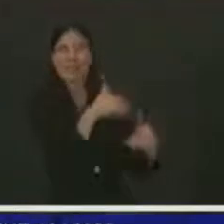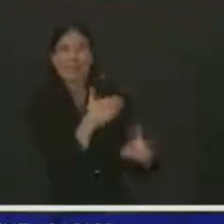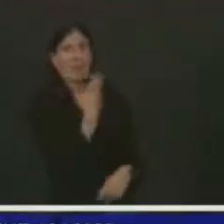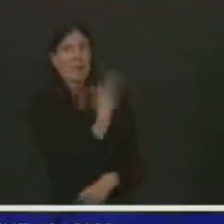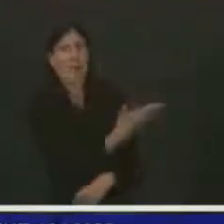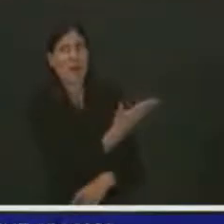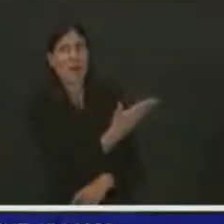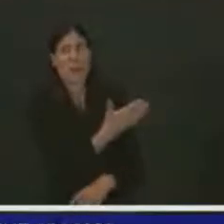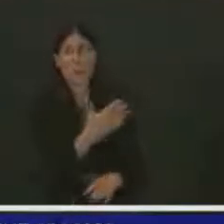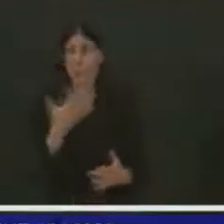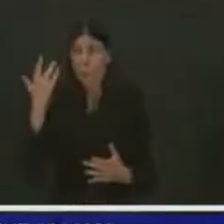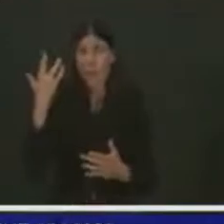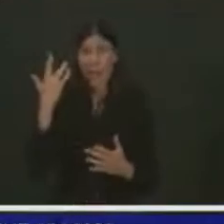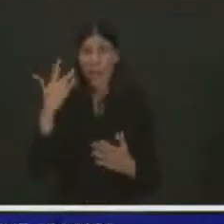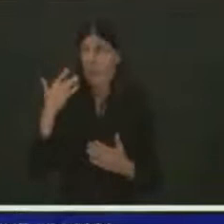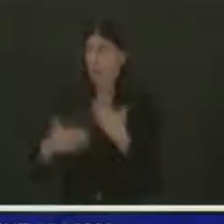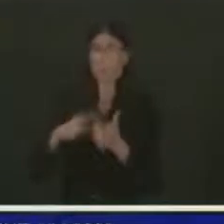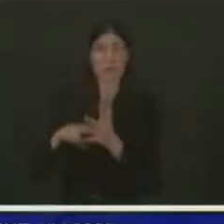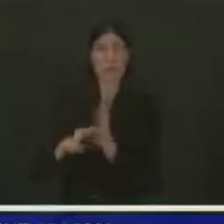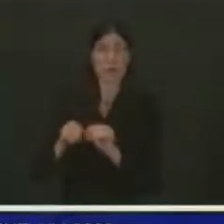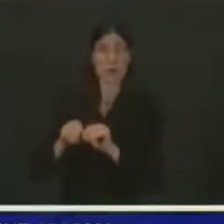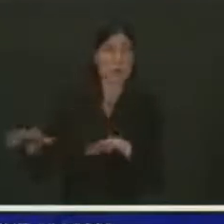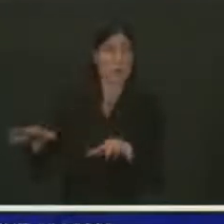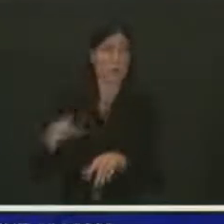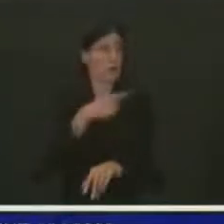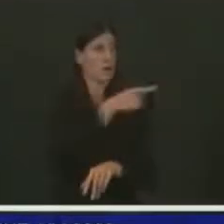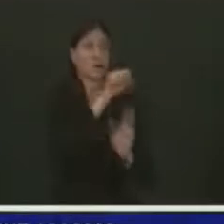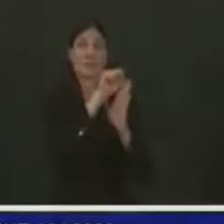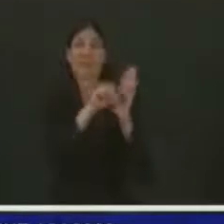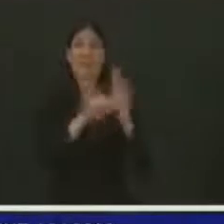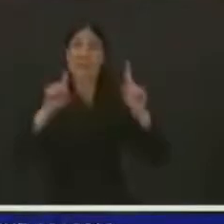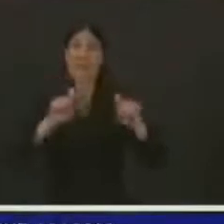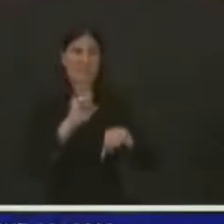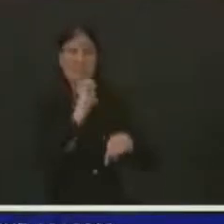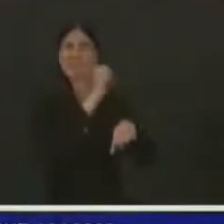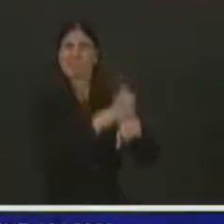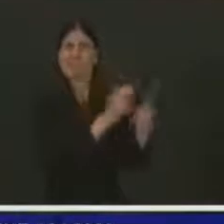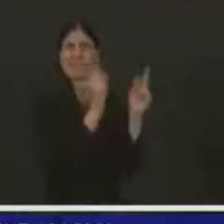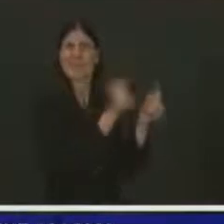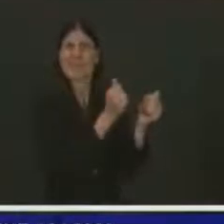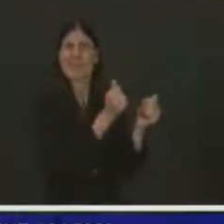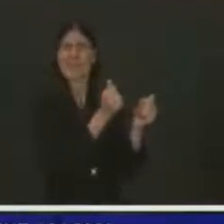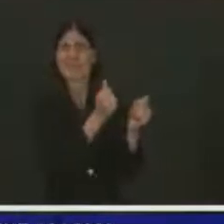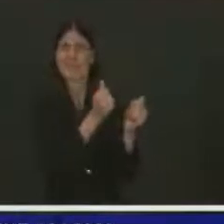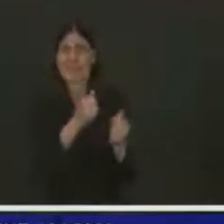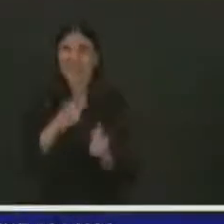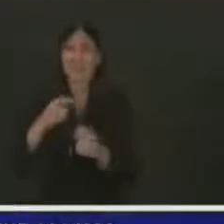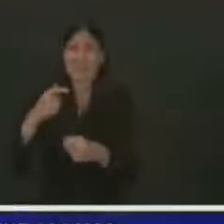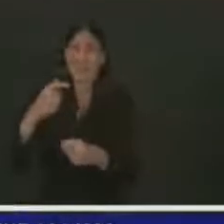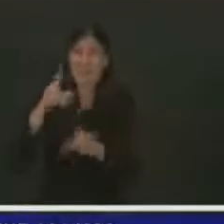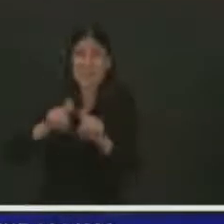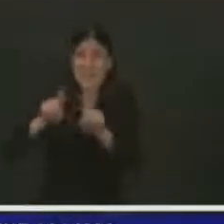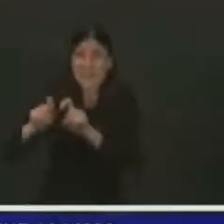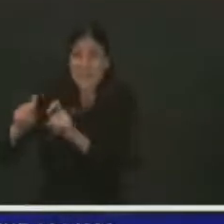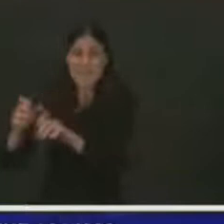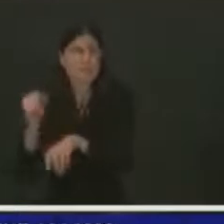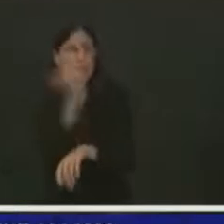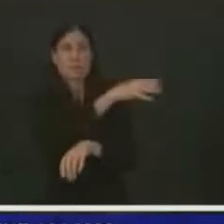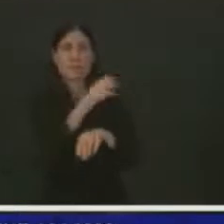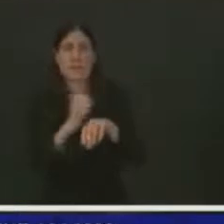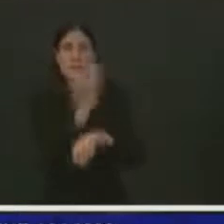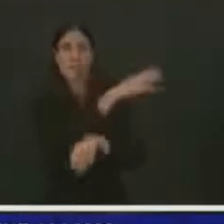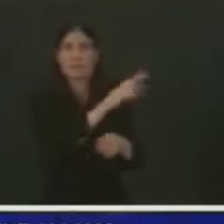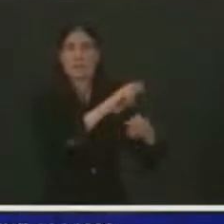this activated and to get us towards the results we're able to learn from. We also have wonderful